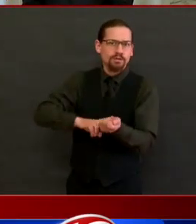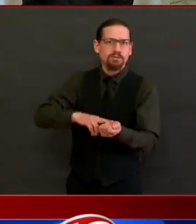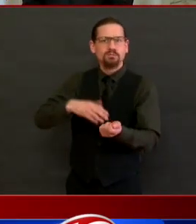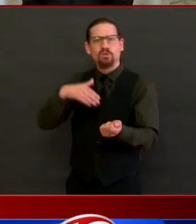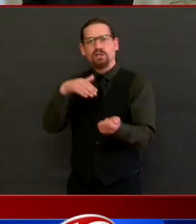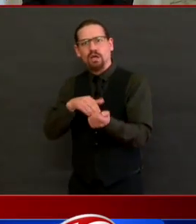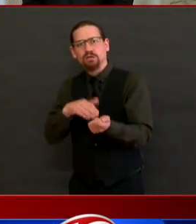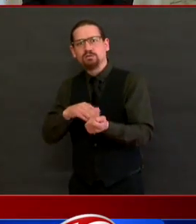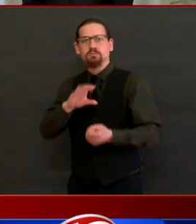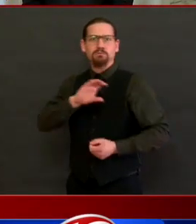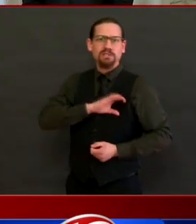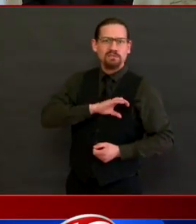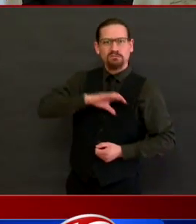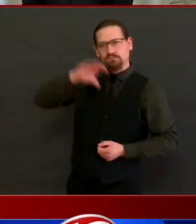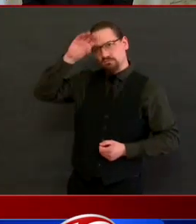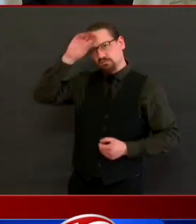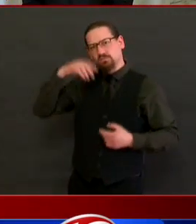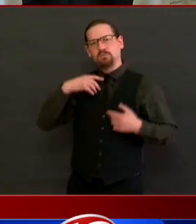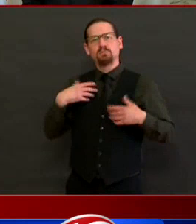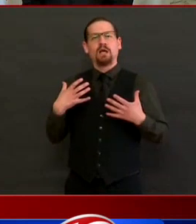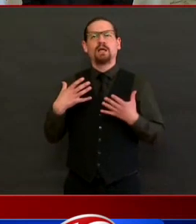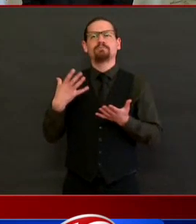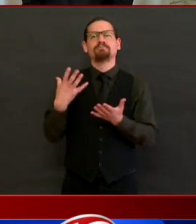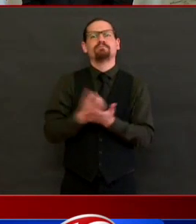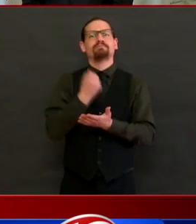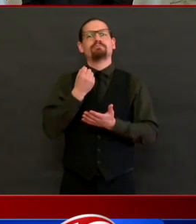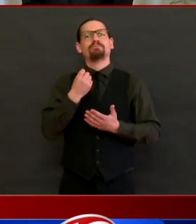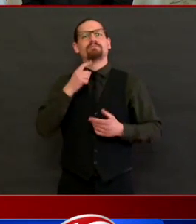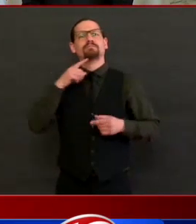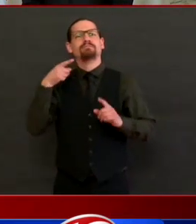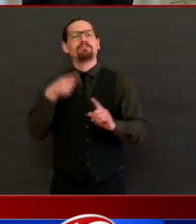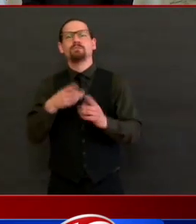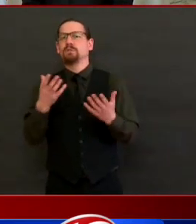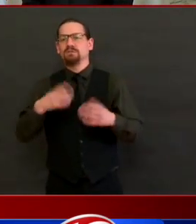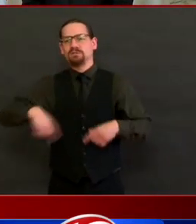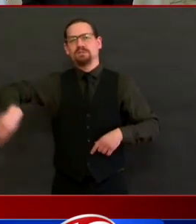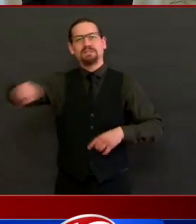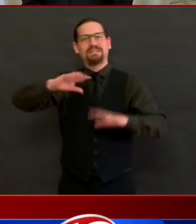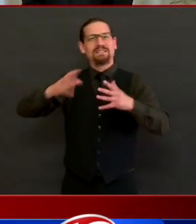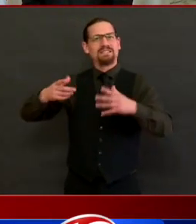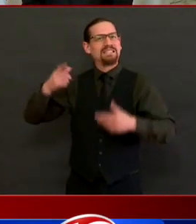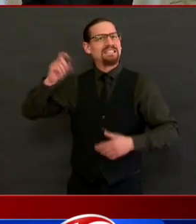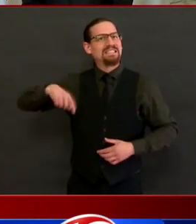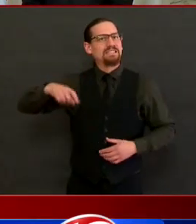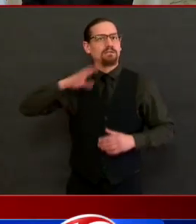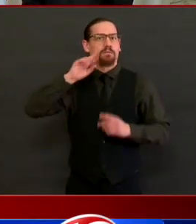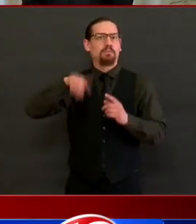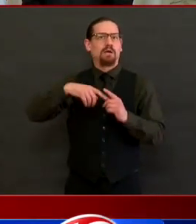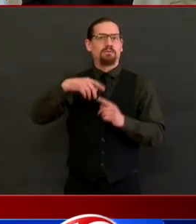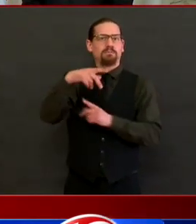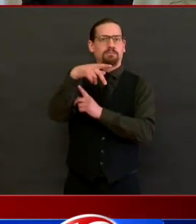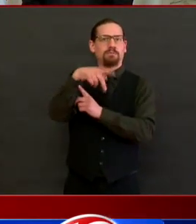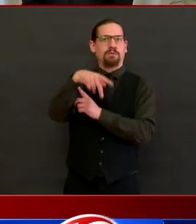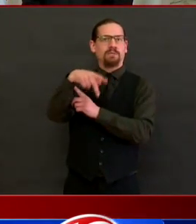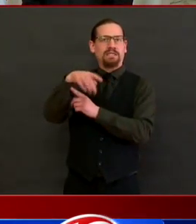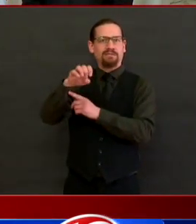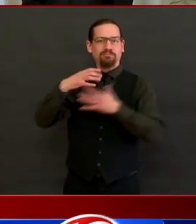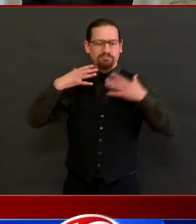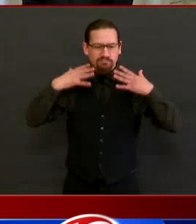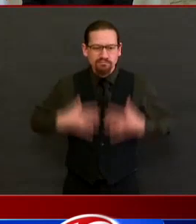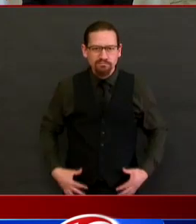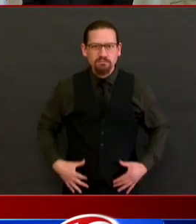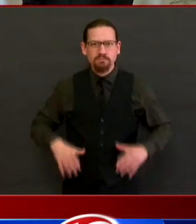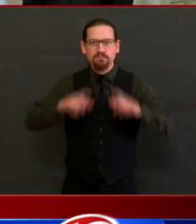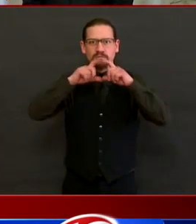To talk about PPE, personal protective equipment. Yesterday, I was asked a question by a reporter. You know,